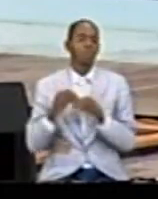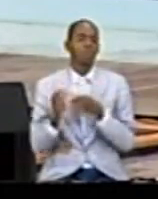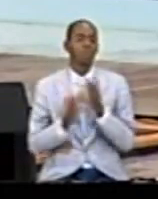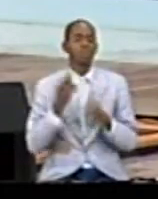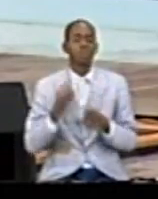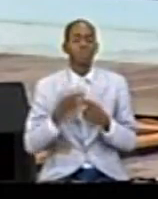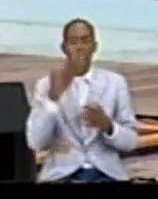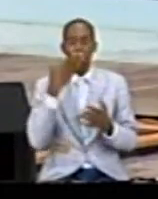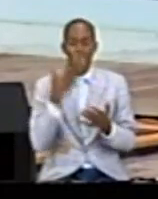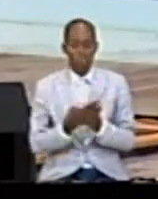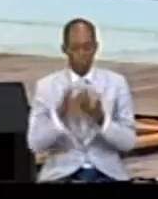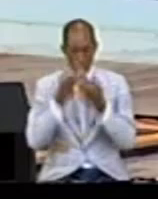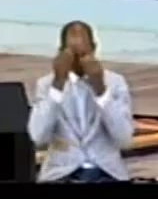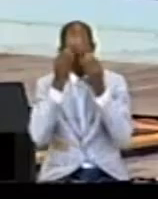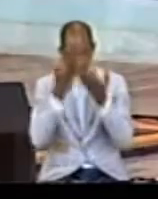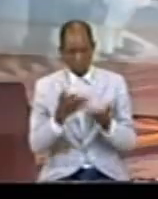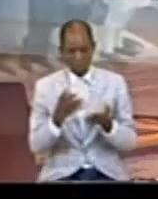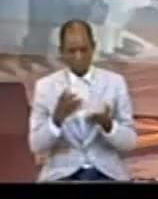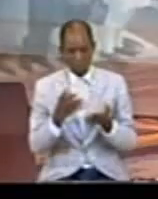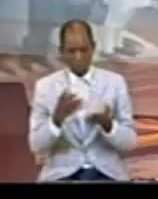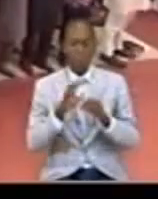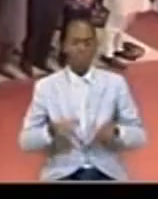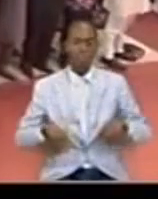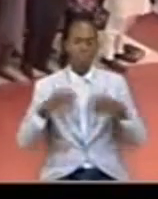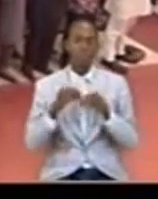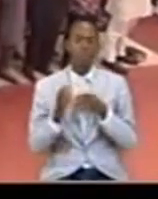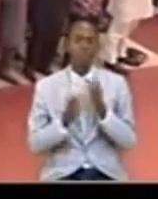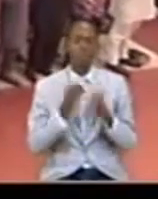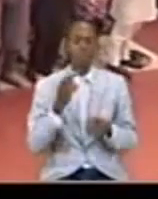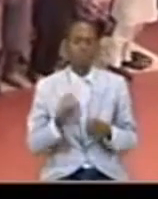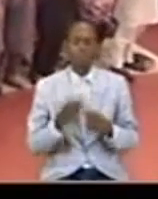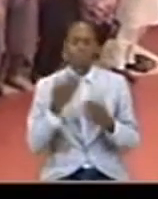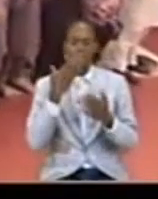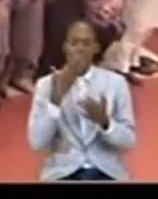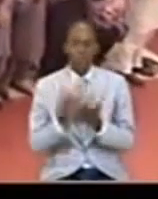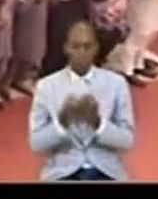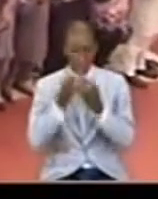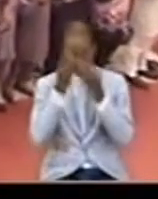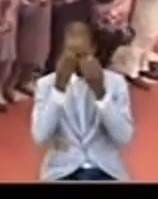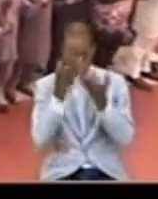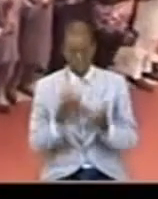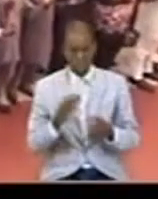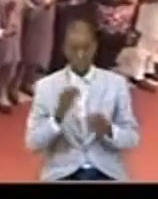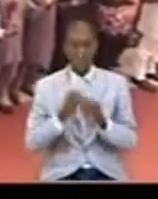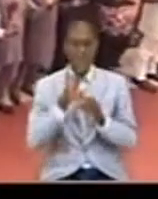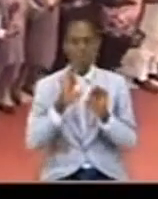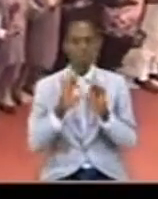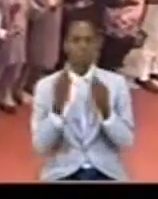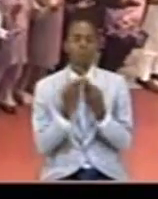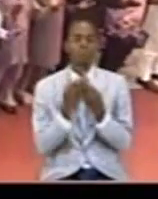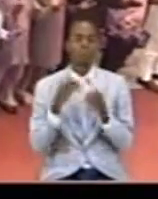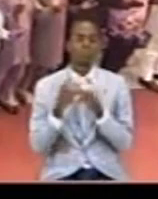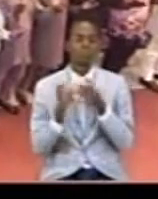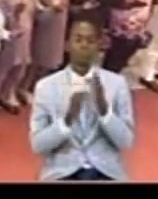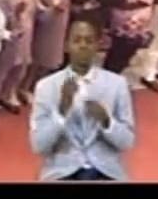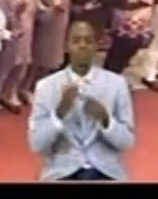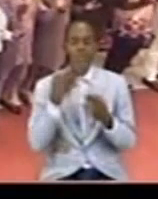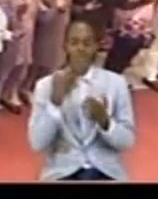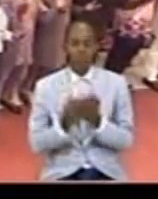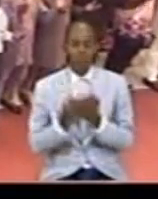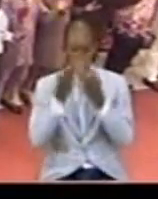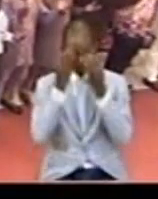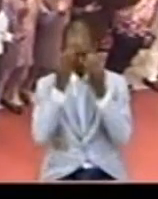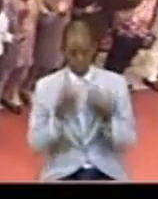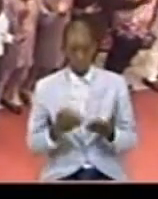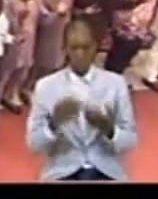Good news in your life. Good news in your family. Good news in your